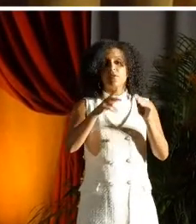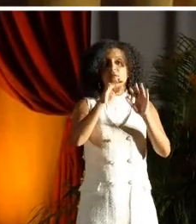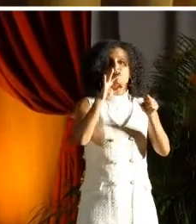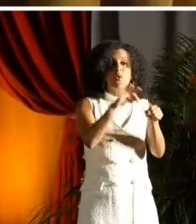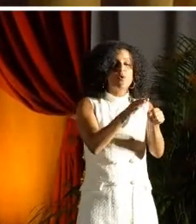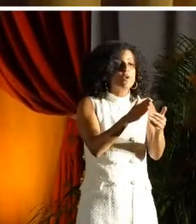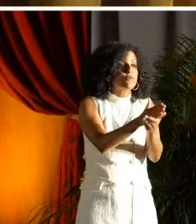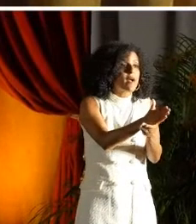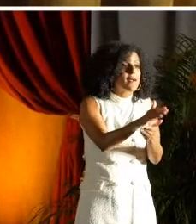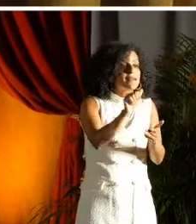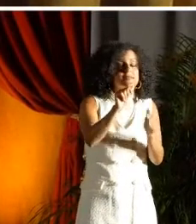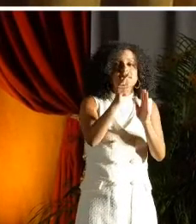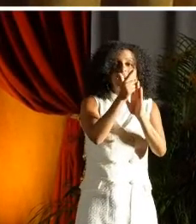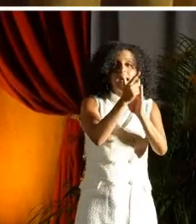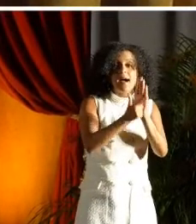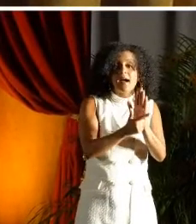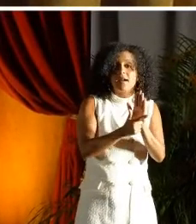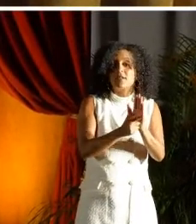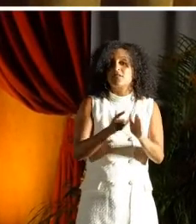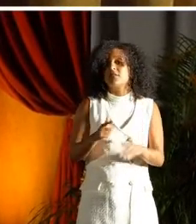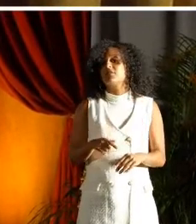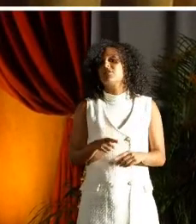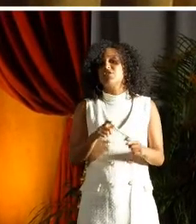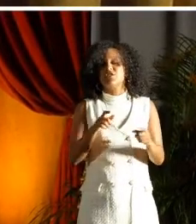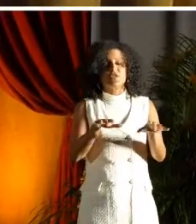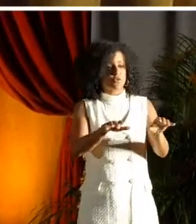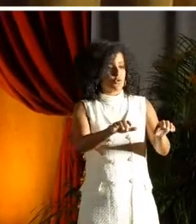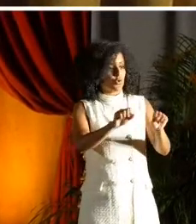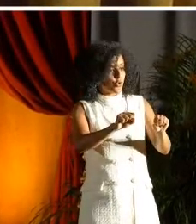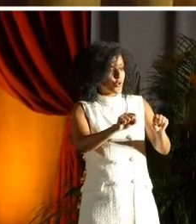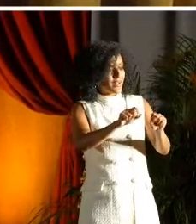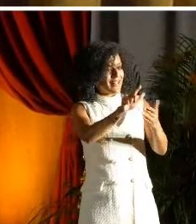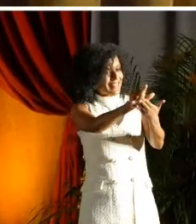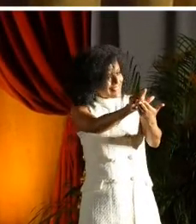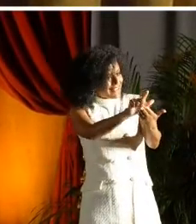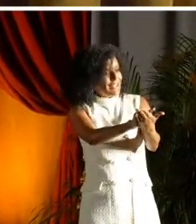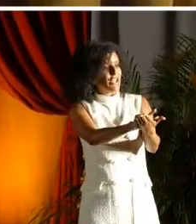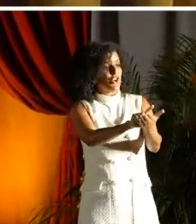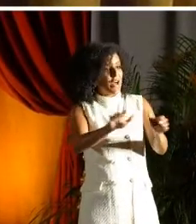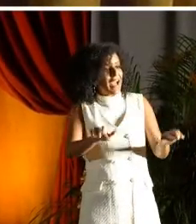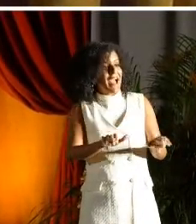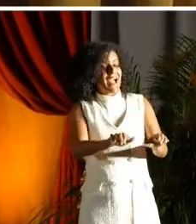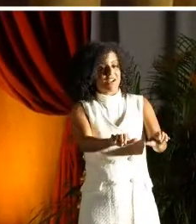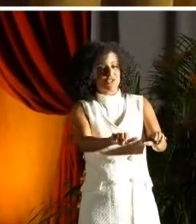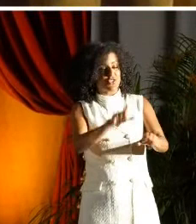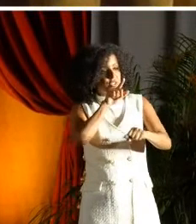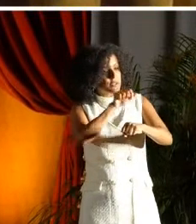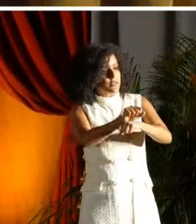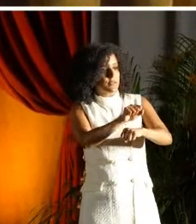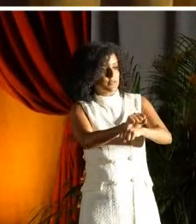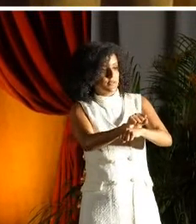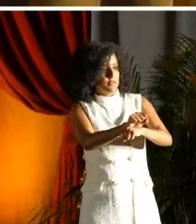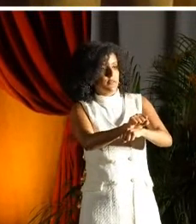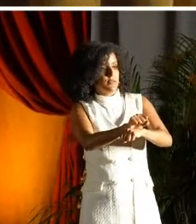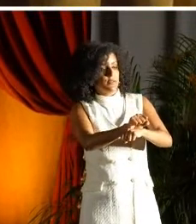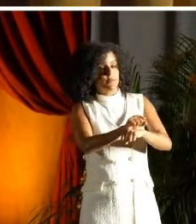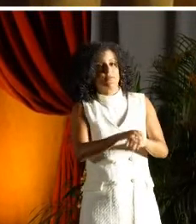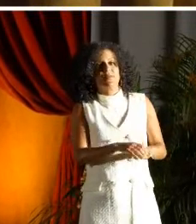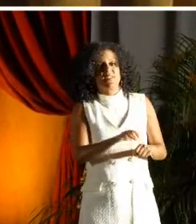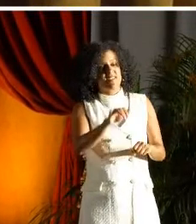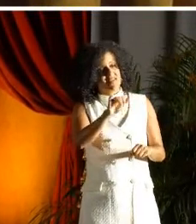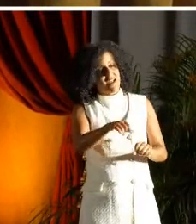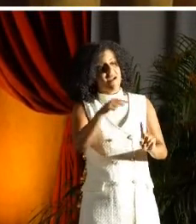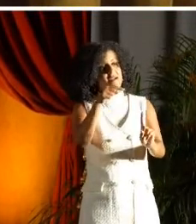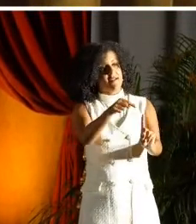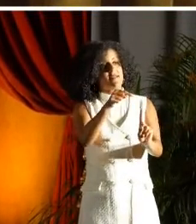Civil Rights Act, it took the change, it took legal action. Legal action. That's